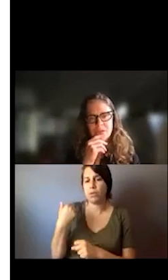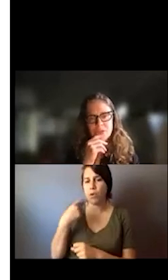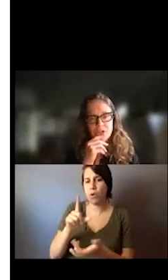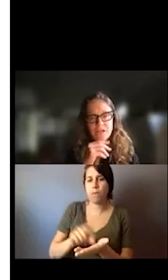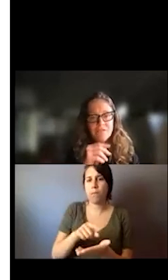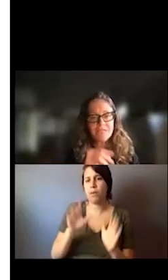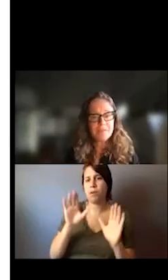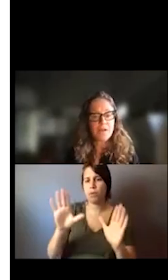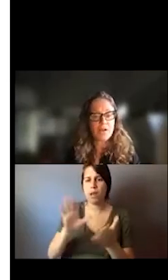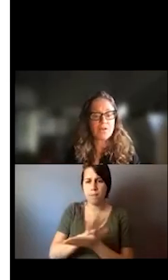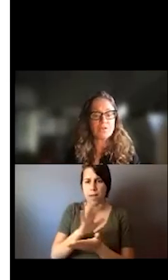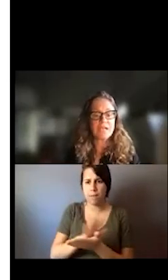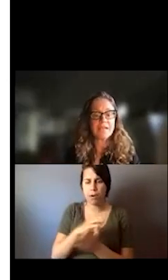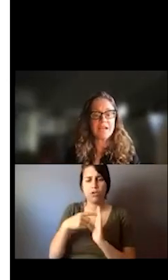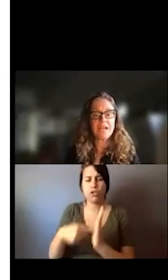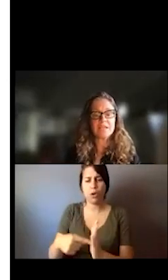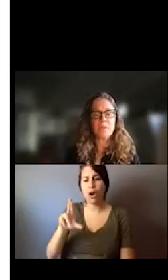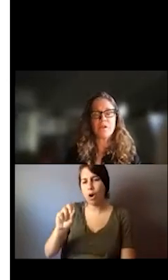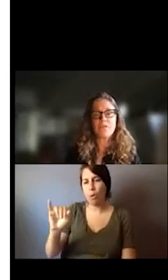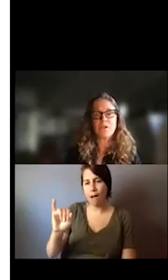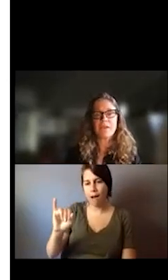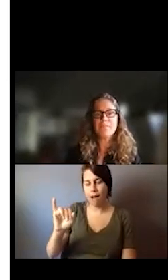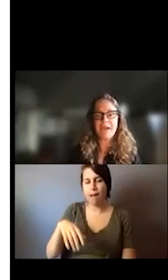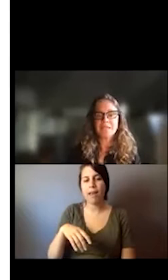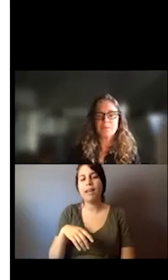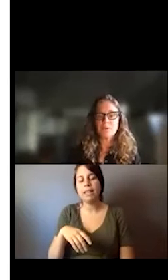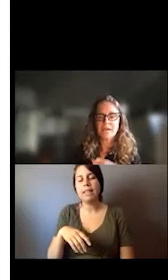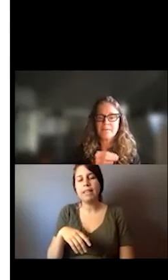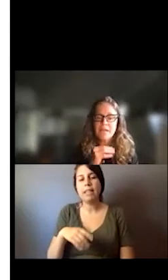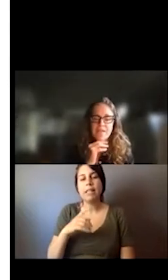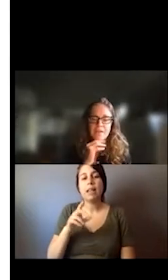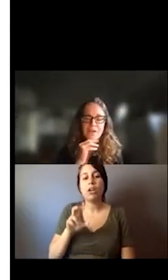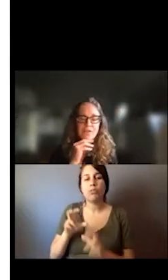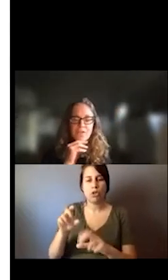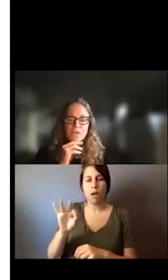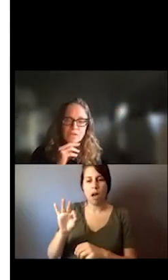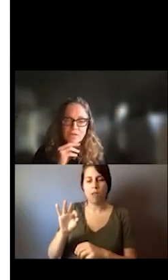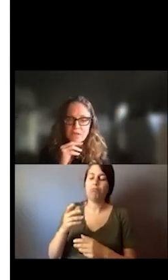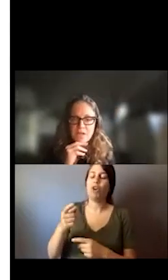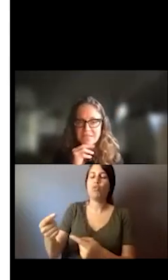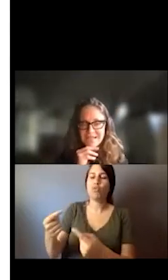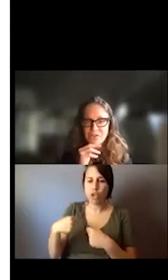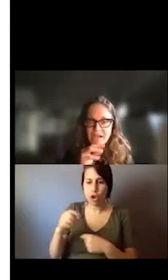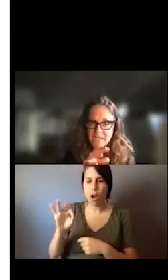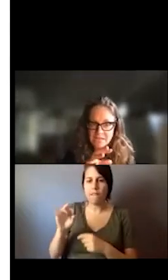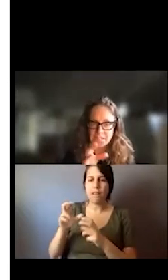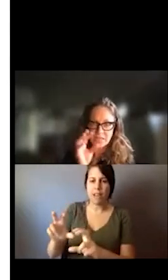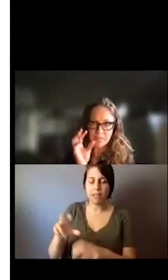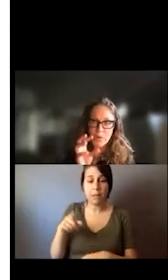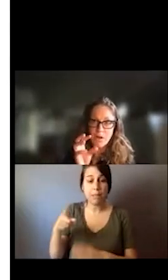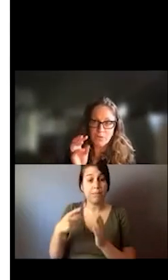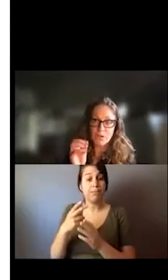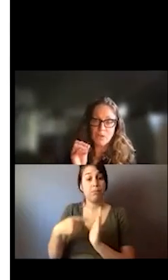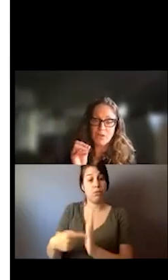paper just showing a return on investment article saying that as part of their impact program, they found that the use of a